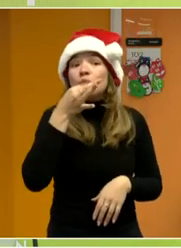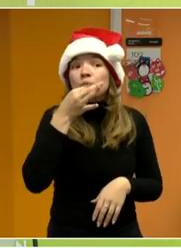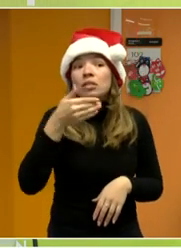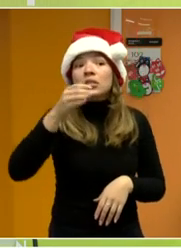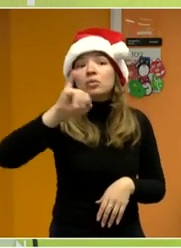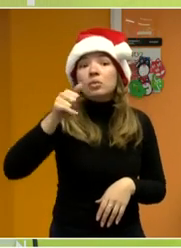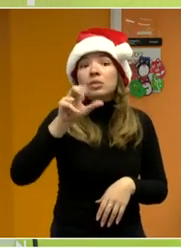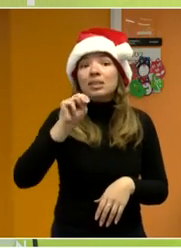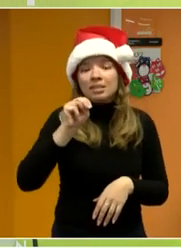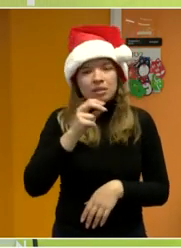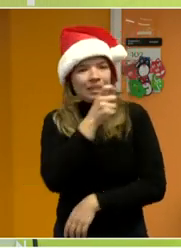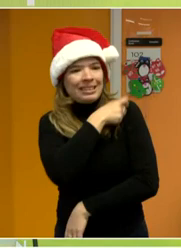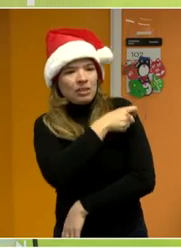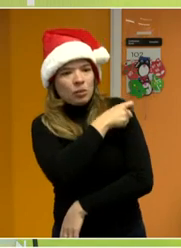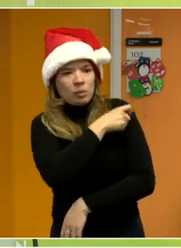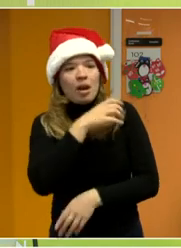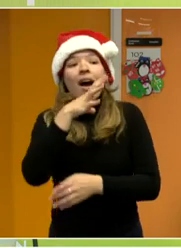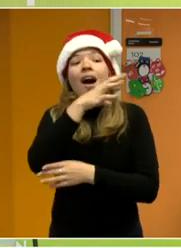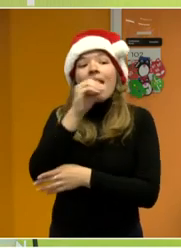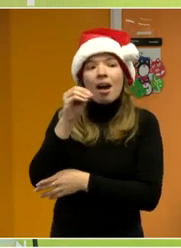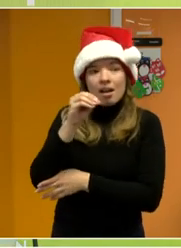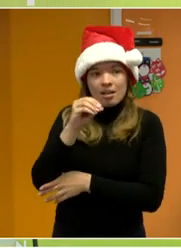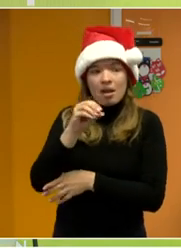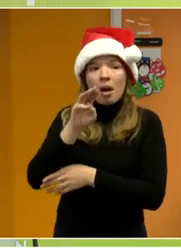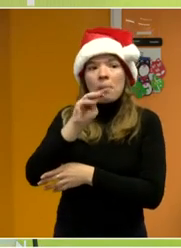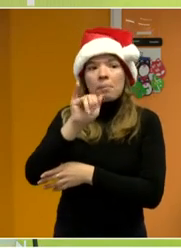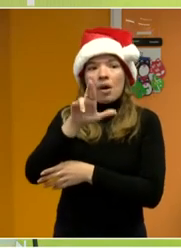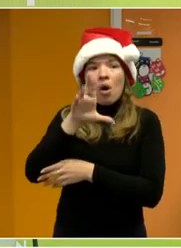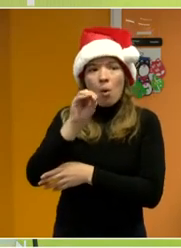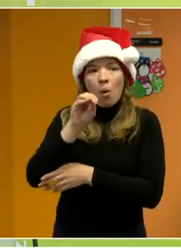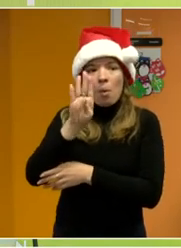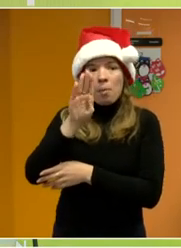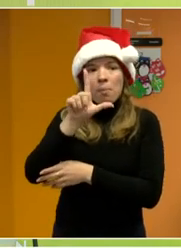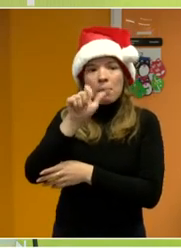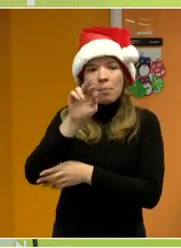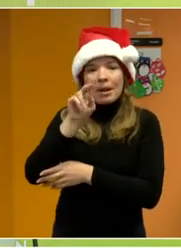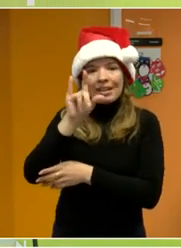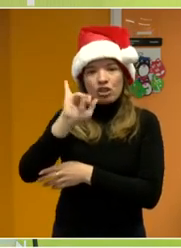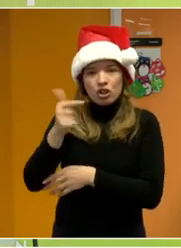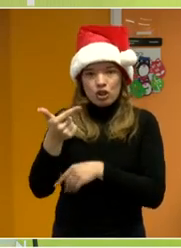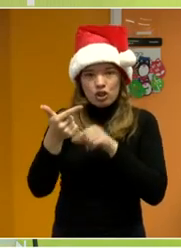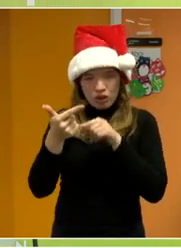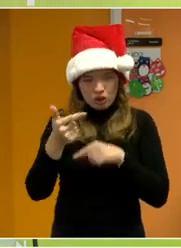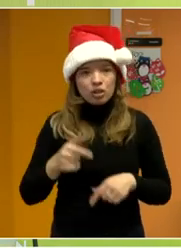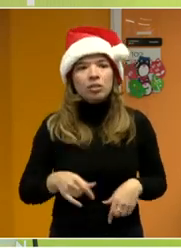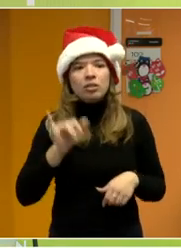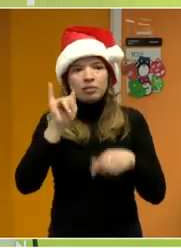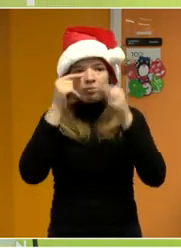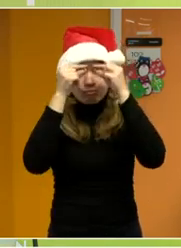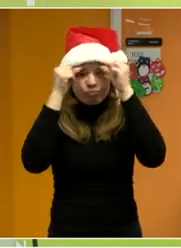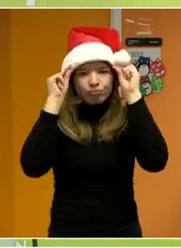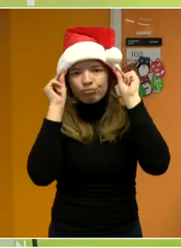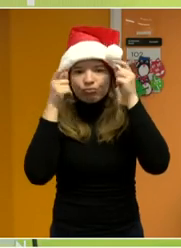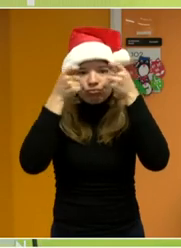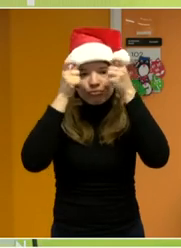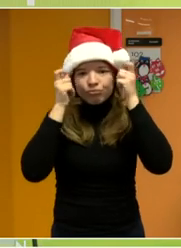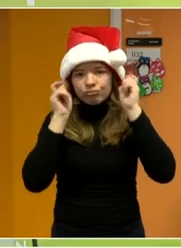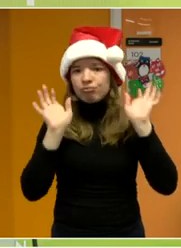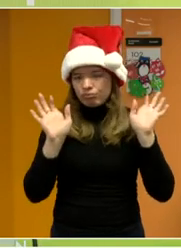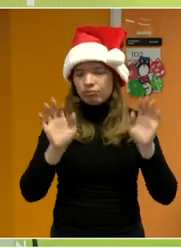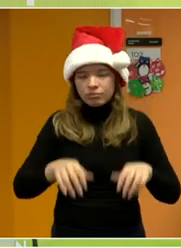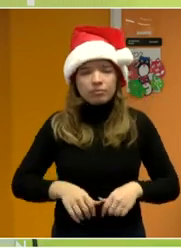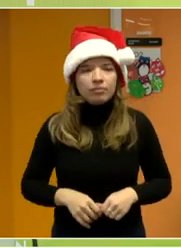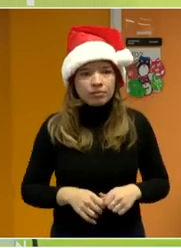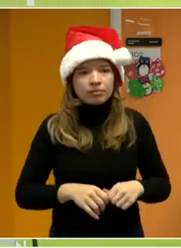in the beauty industry that I'm not super familiar with, but I think it's pretty important to a lot of people. So that's starting in January. We would welcome